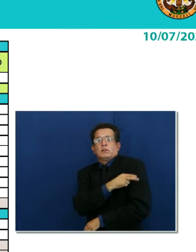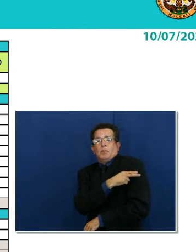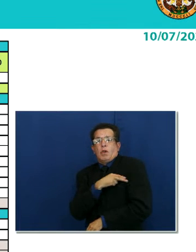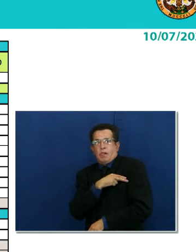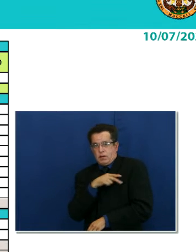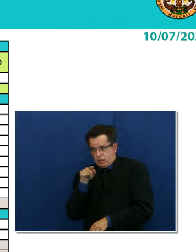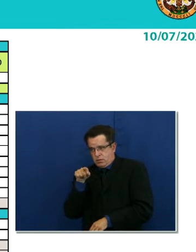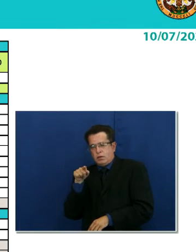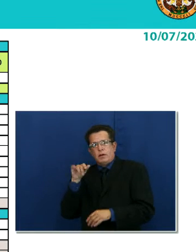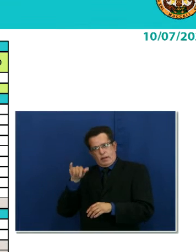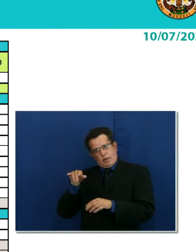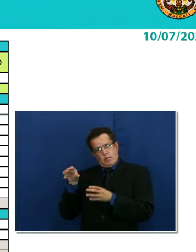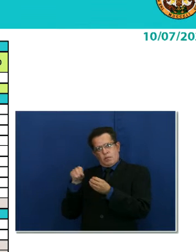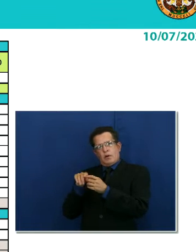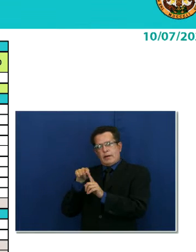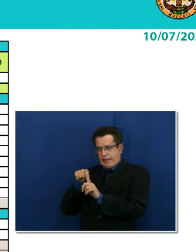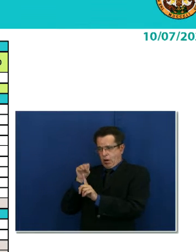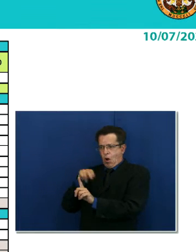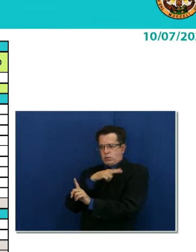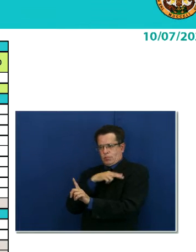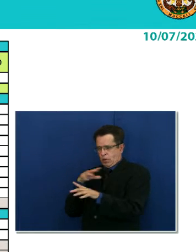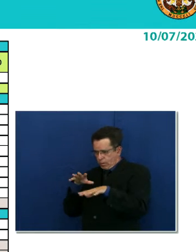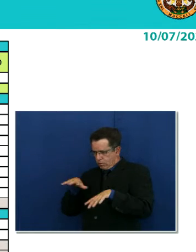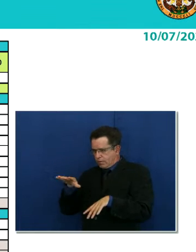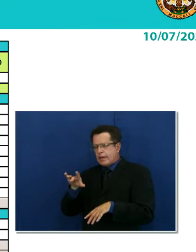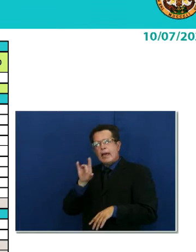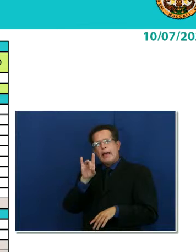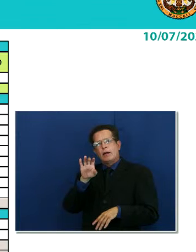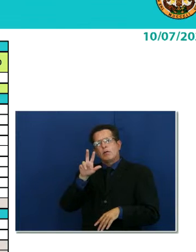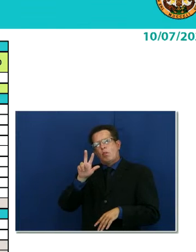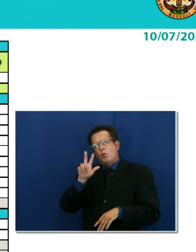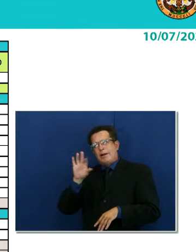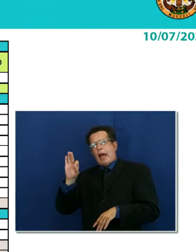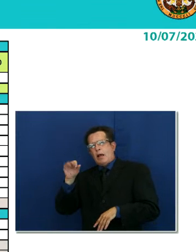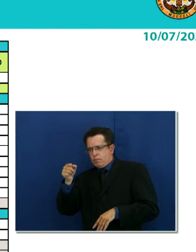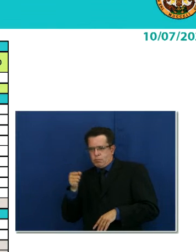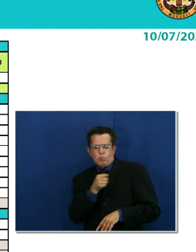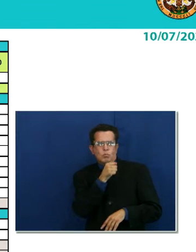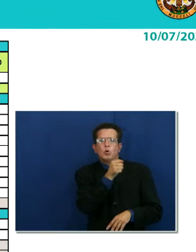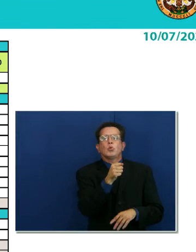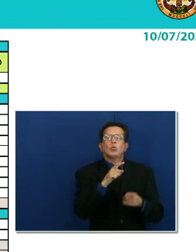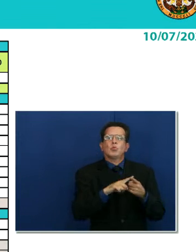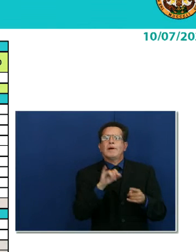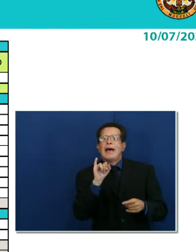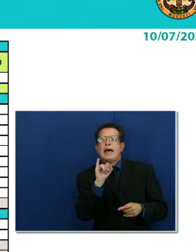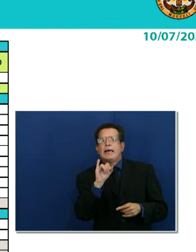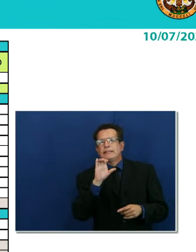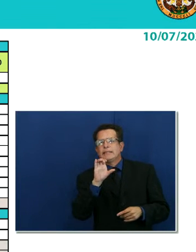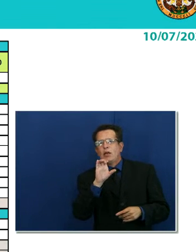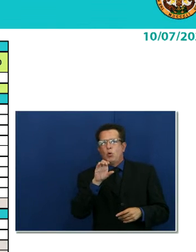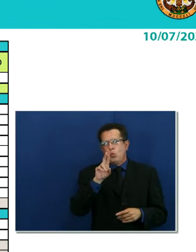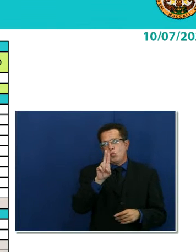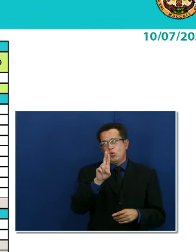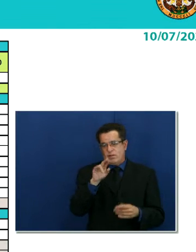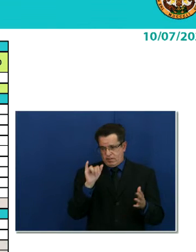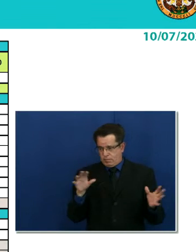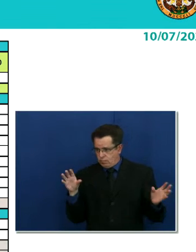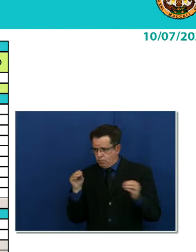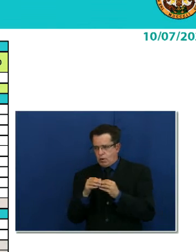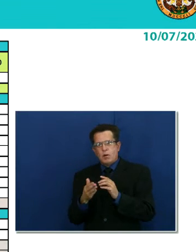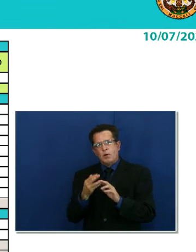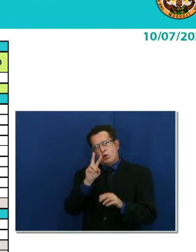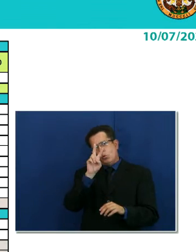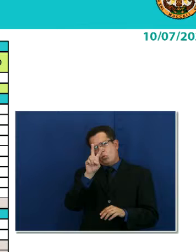of that hospitalized number, 839 have been admitted to the ICU, and this number is approximately 2% of